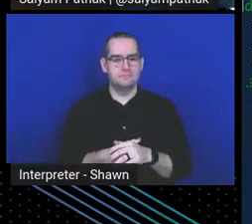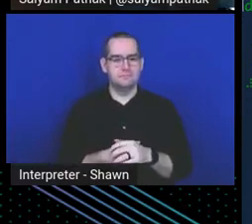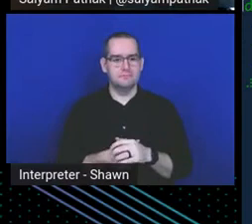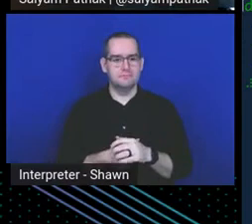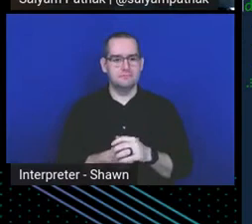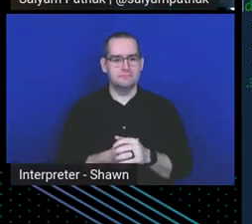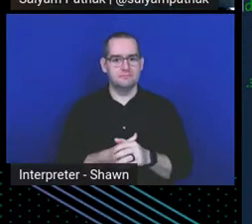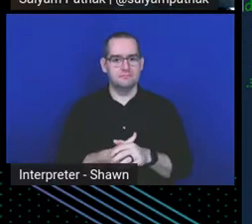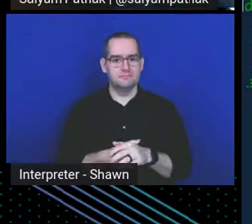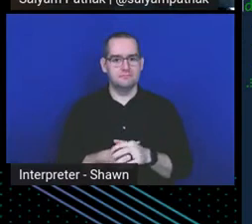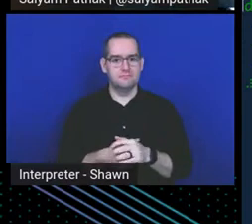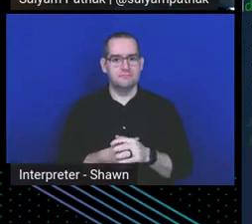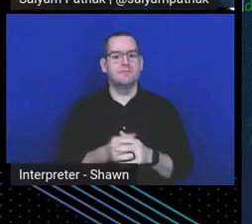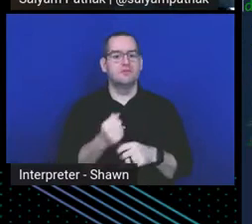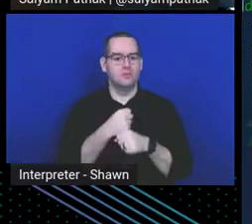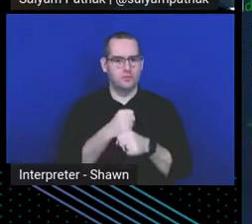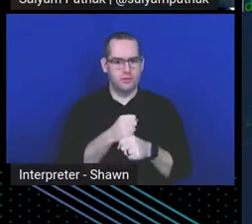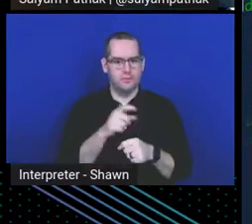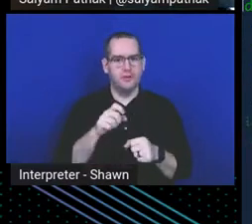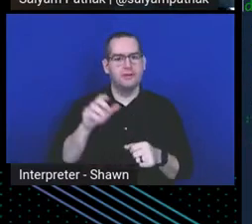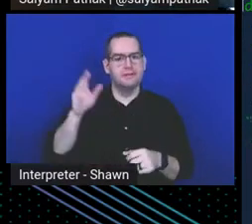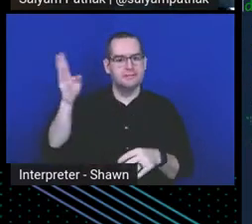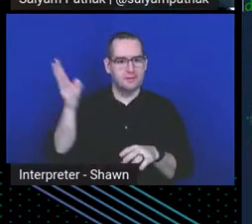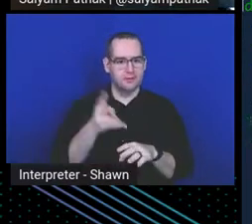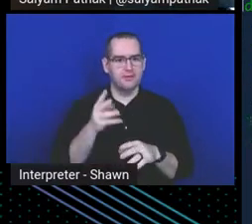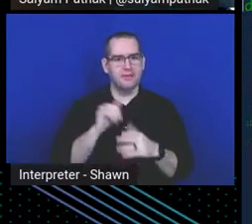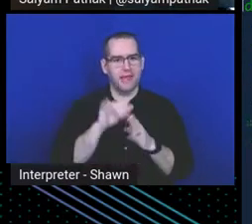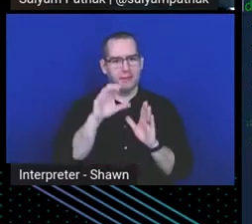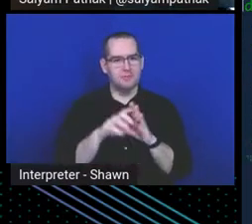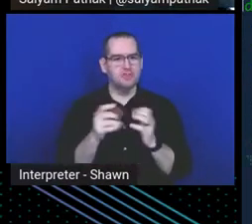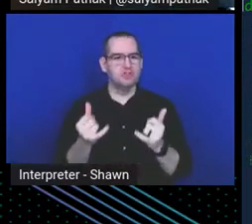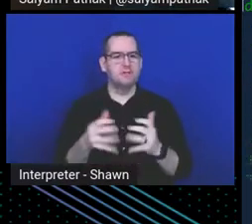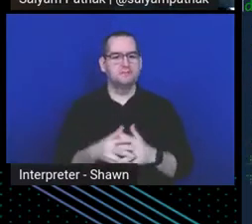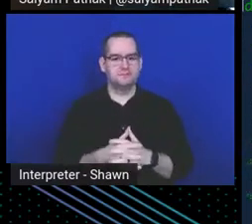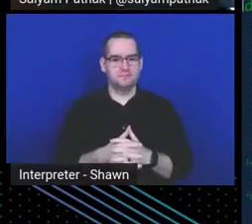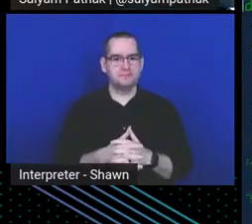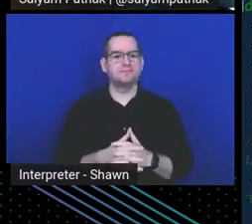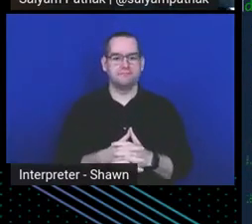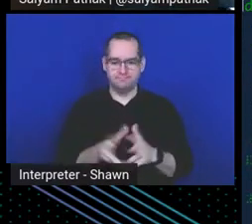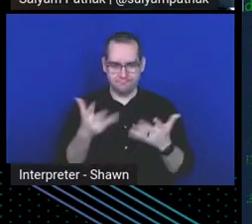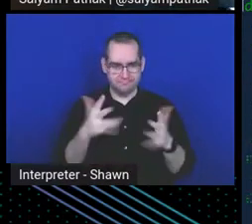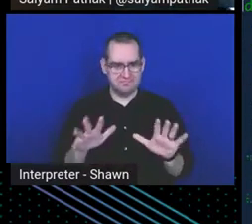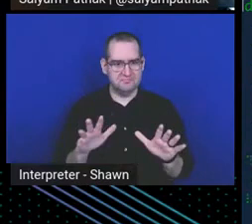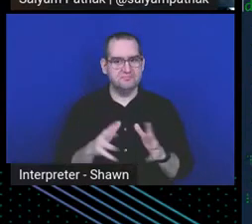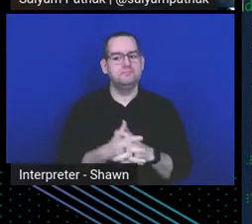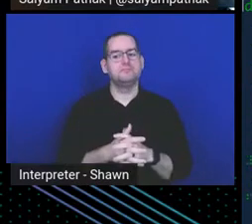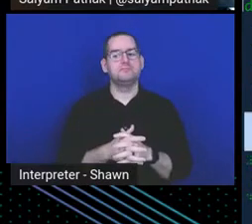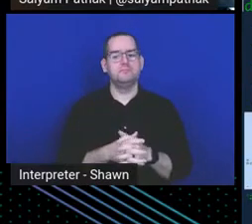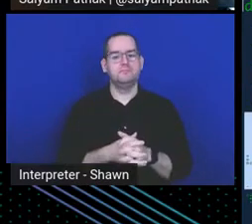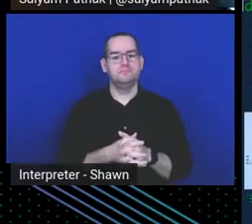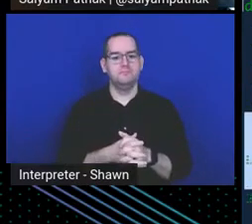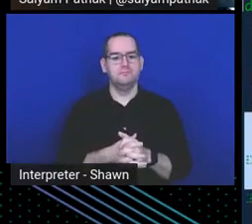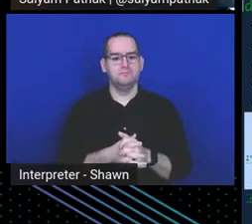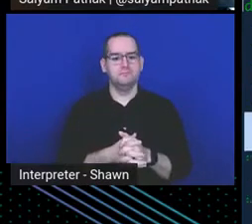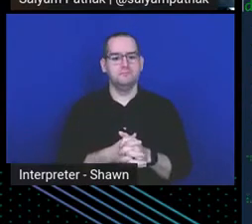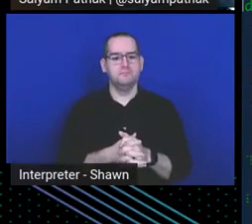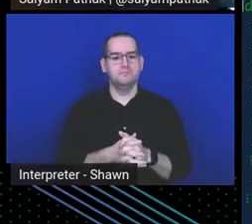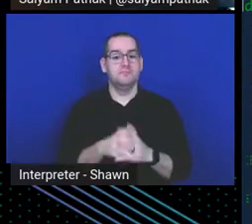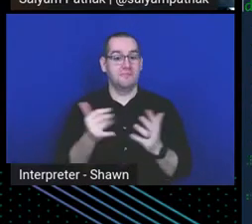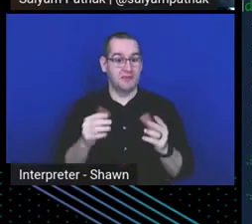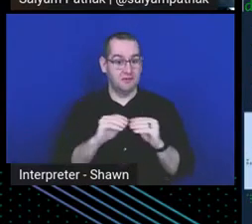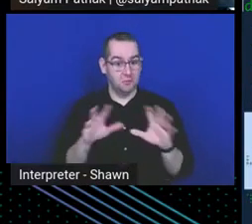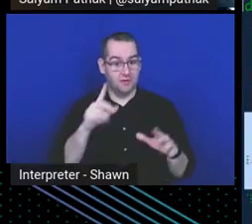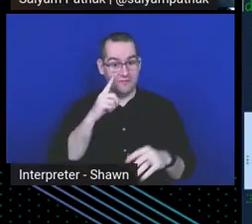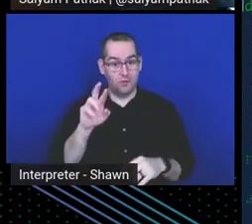Yep, it's in container creating. It must be downloading the image and stuff like that. Yeah, it's already done. And now it is creating the deployment for